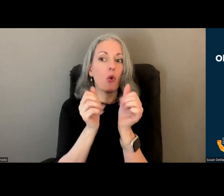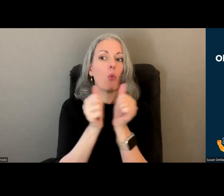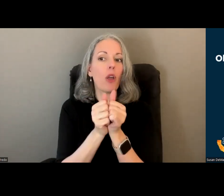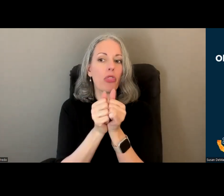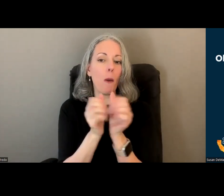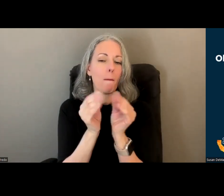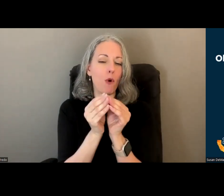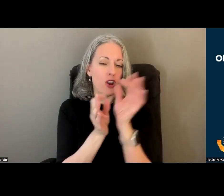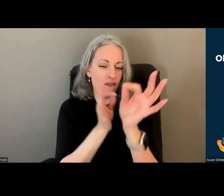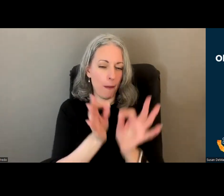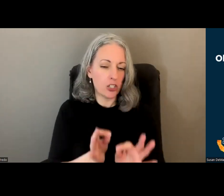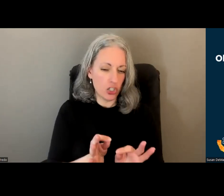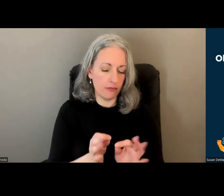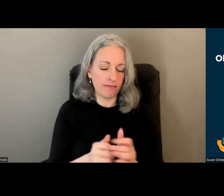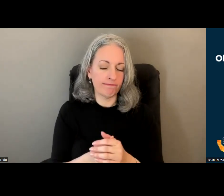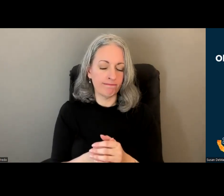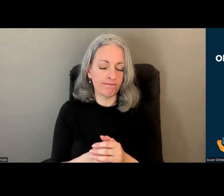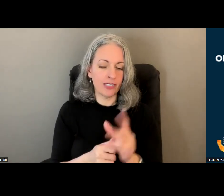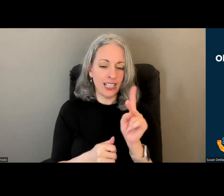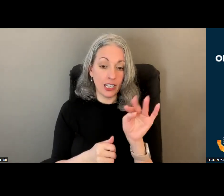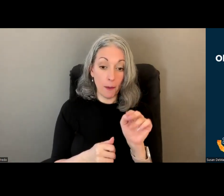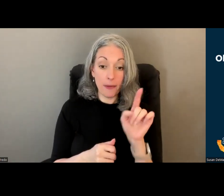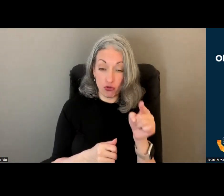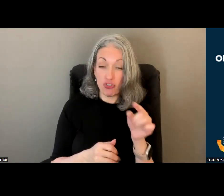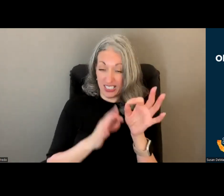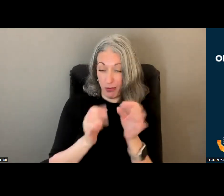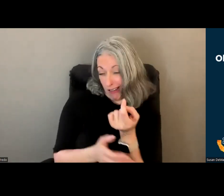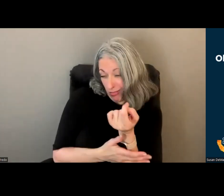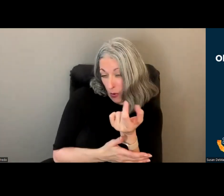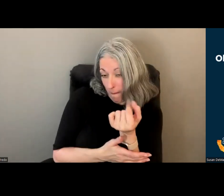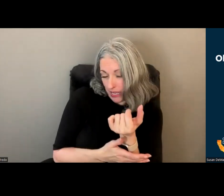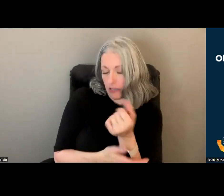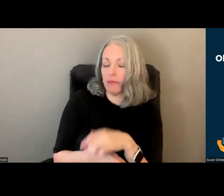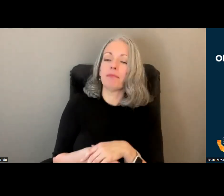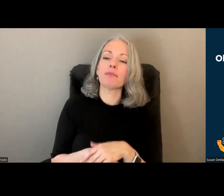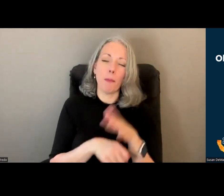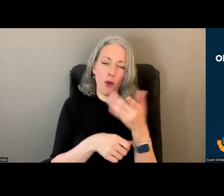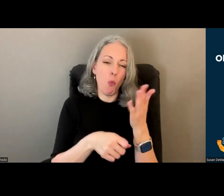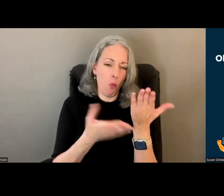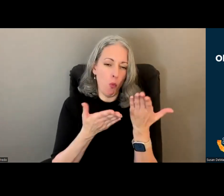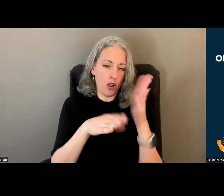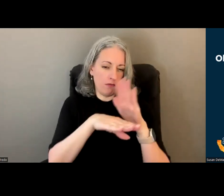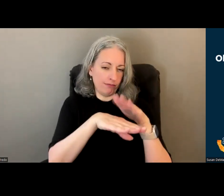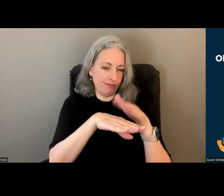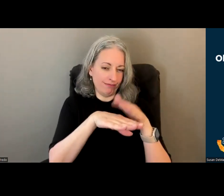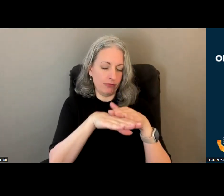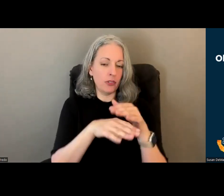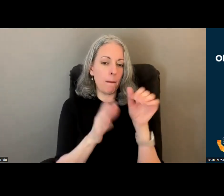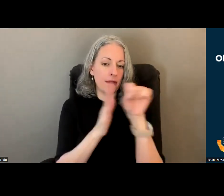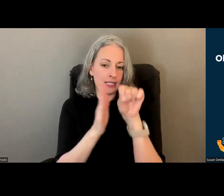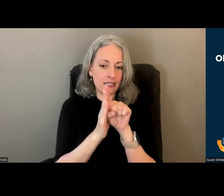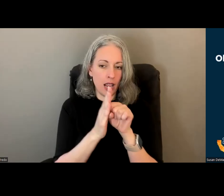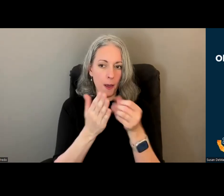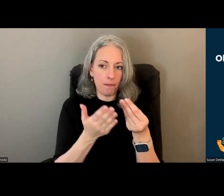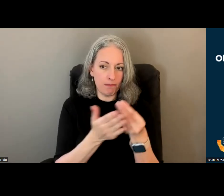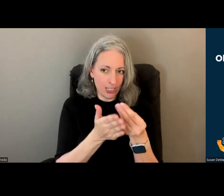more detailed information. And then Kim touched on this, but I'll close with a cautionary note about the state budget.